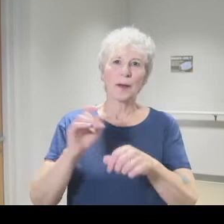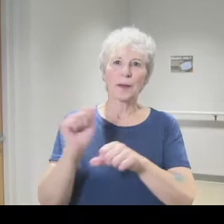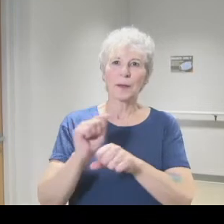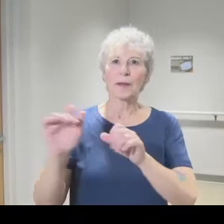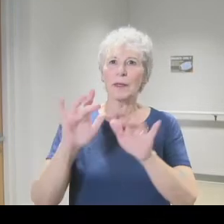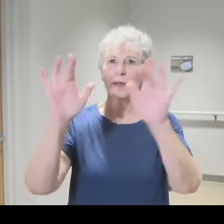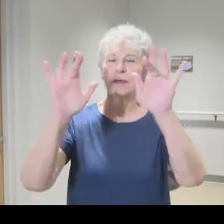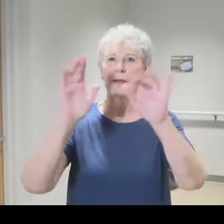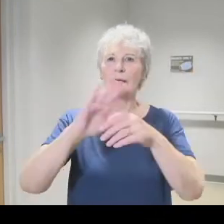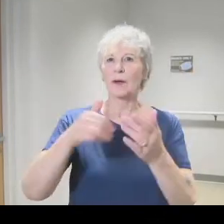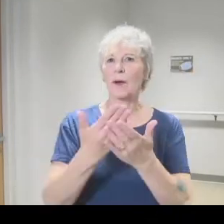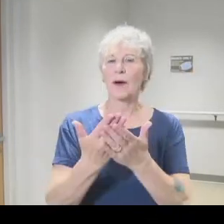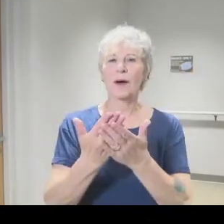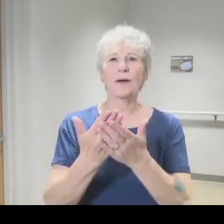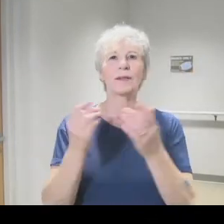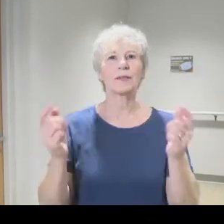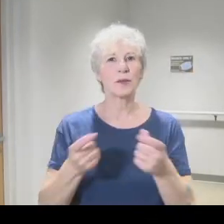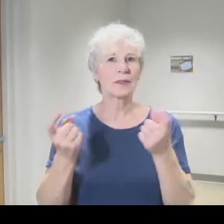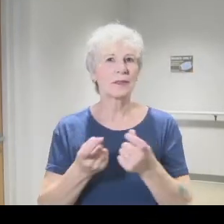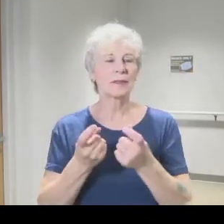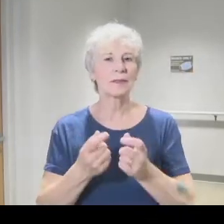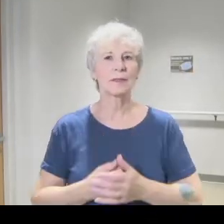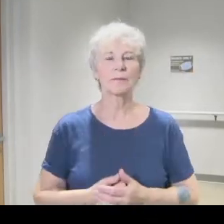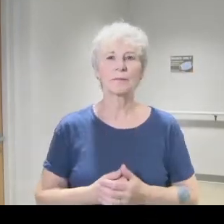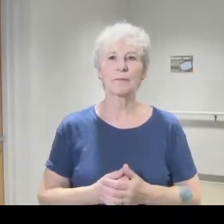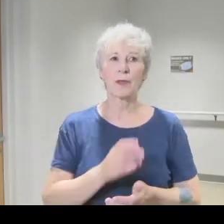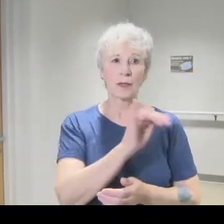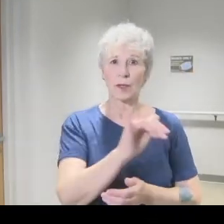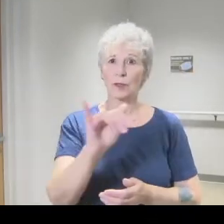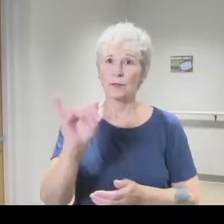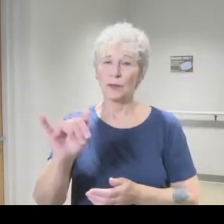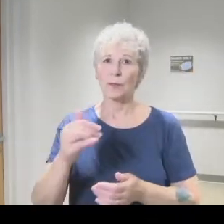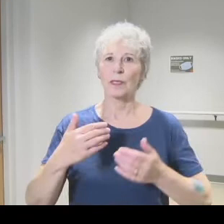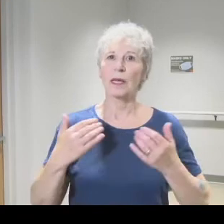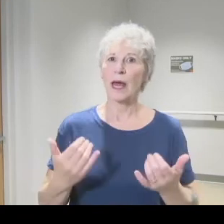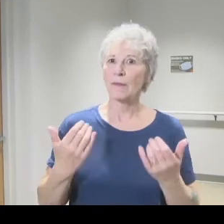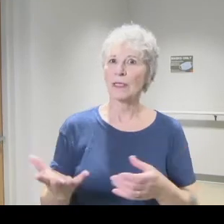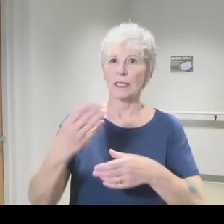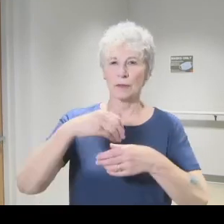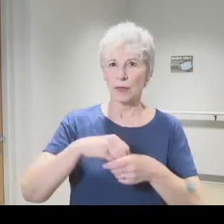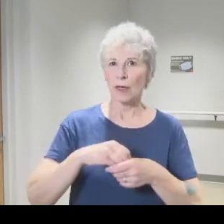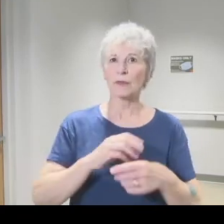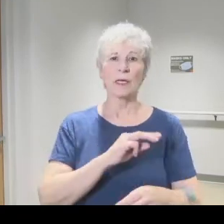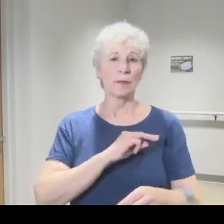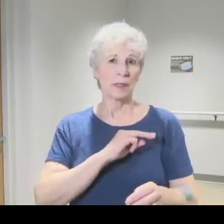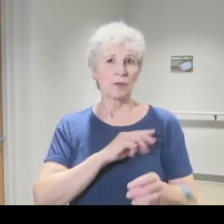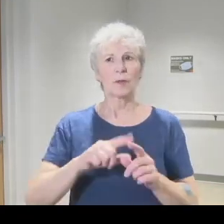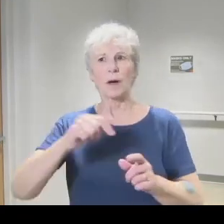your sins, German killer. And those of you who have been heavily involved in ministry to other people know the